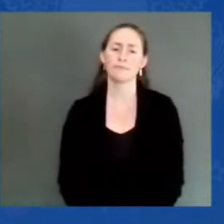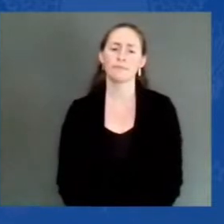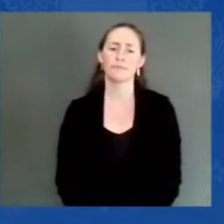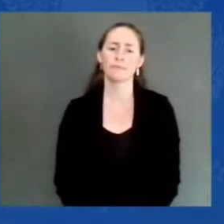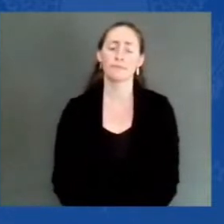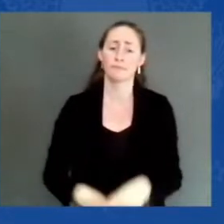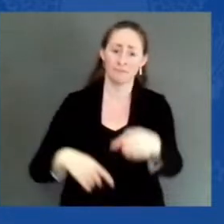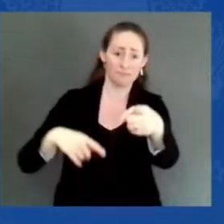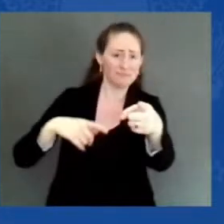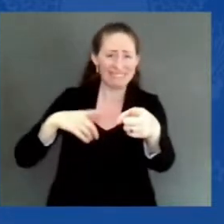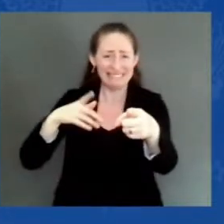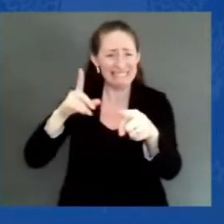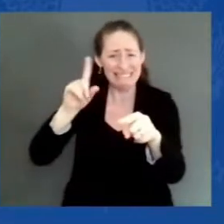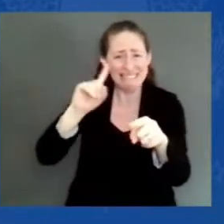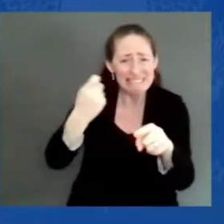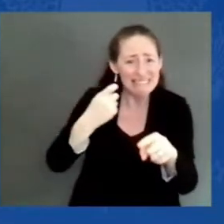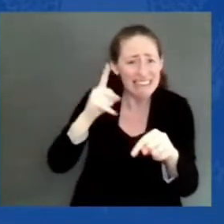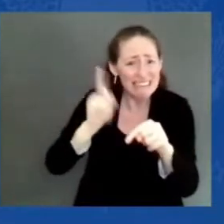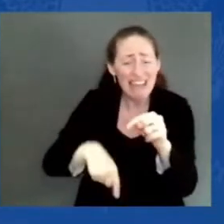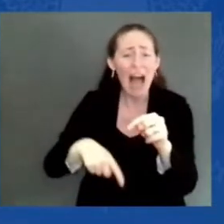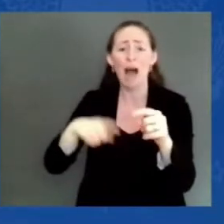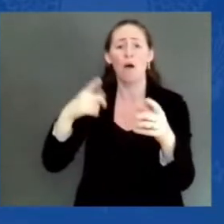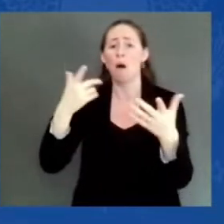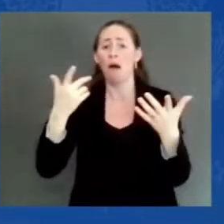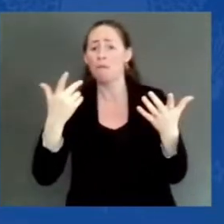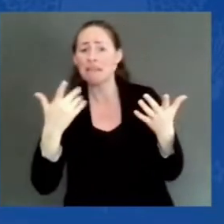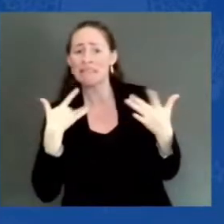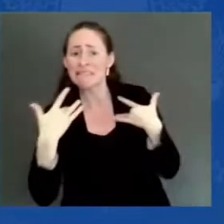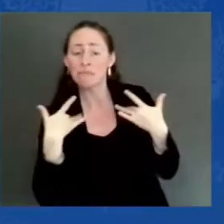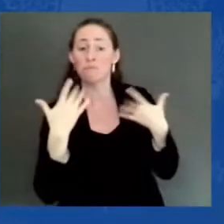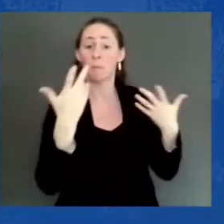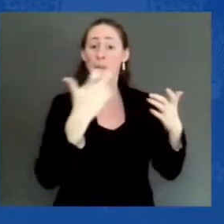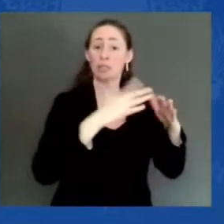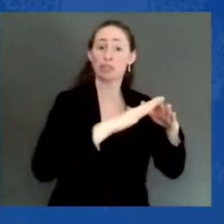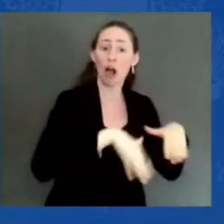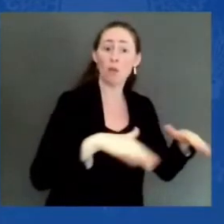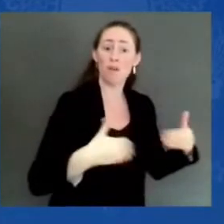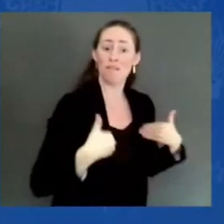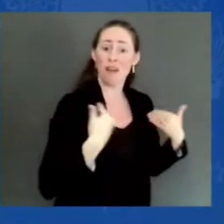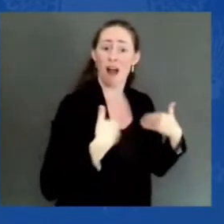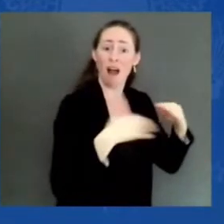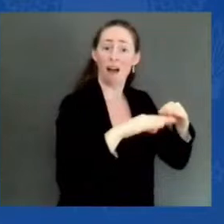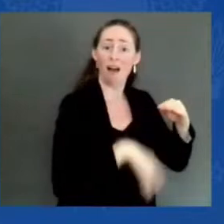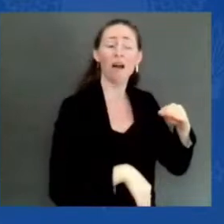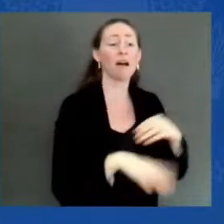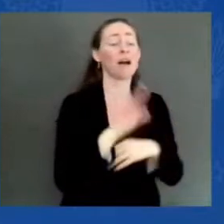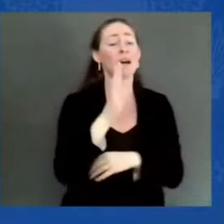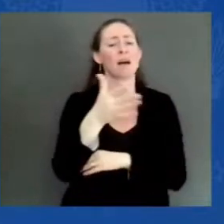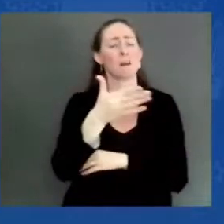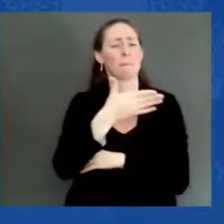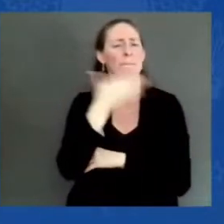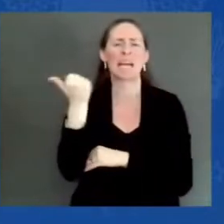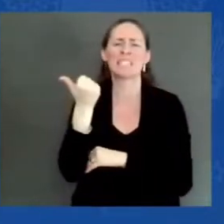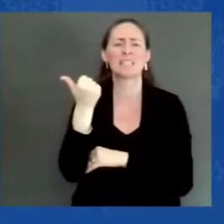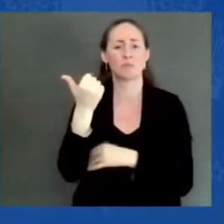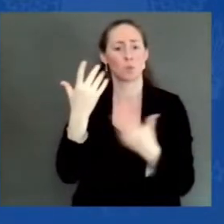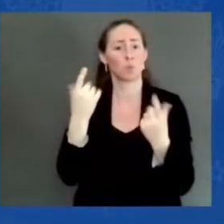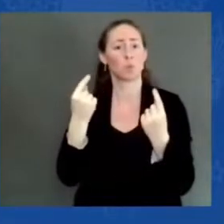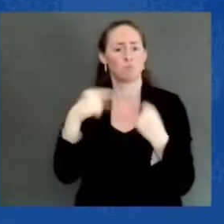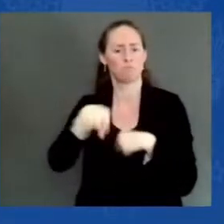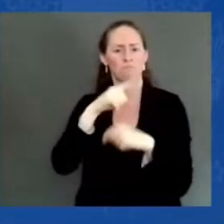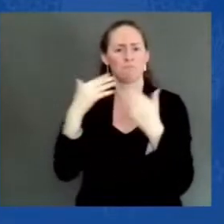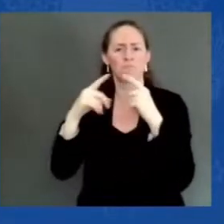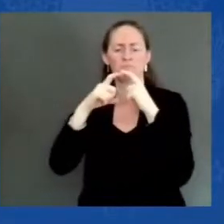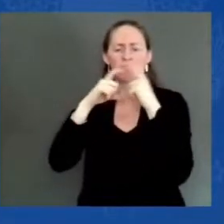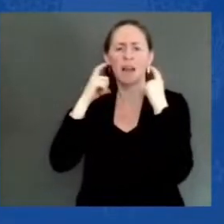age of 12, masks are the best available protection for them and the adults around them. That's why we need